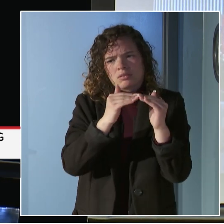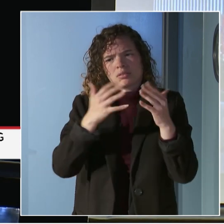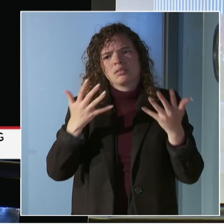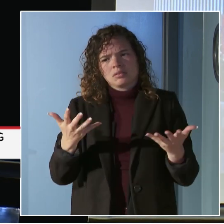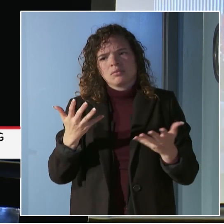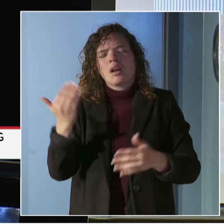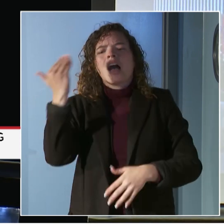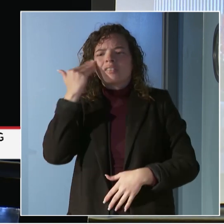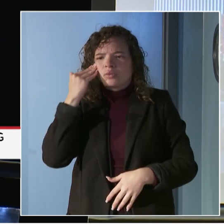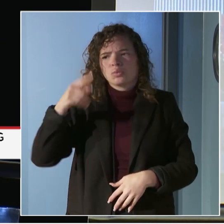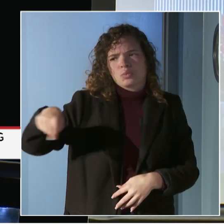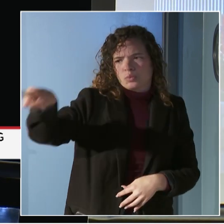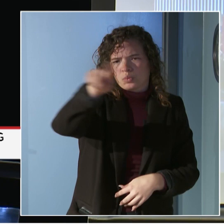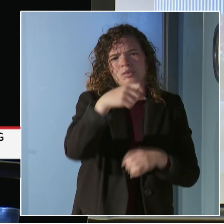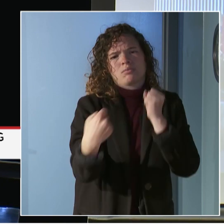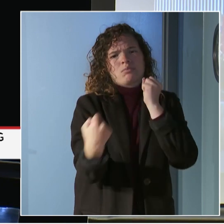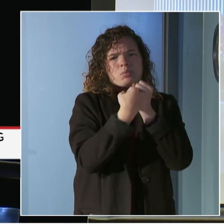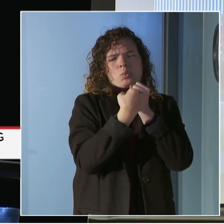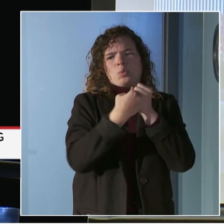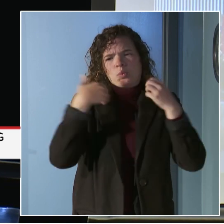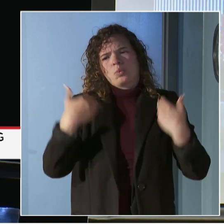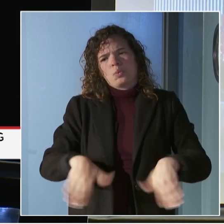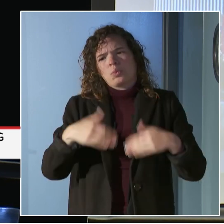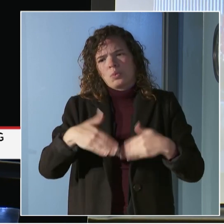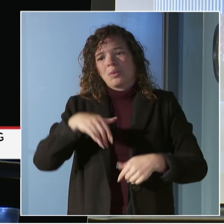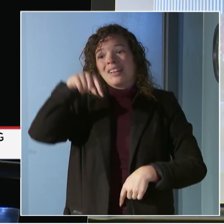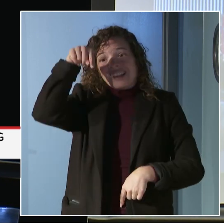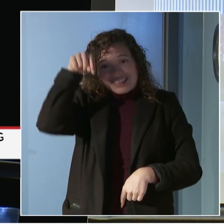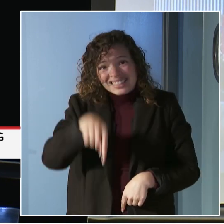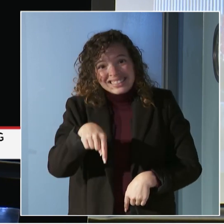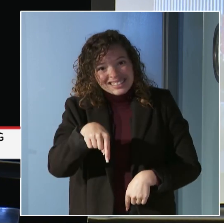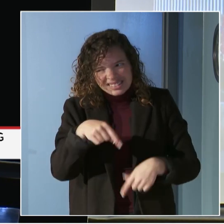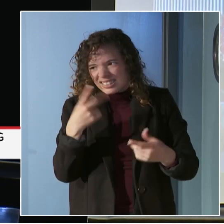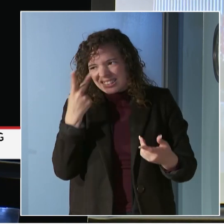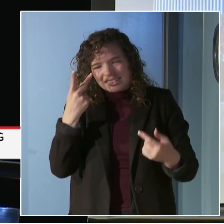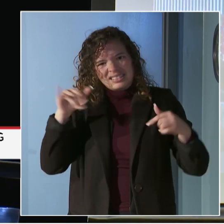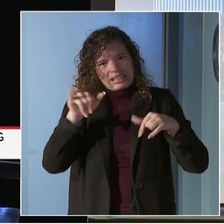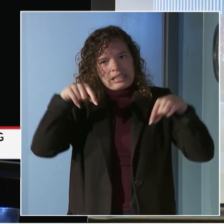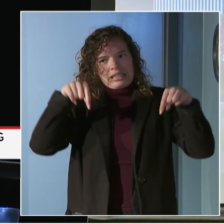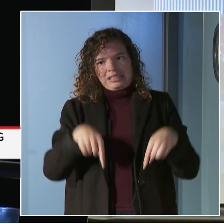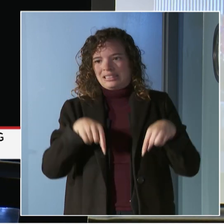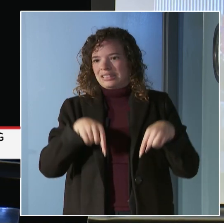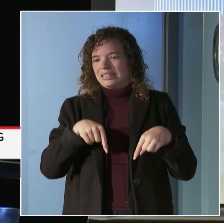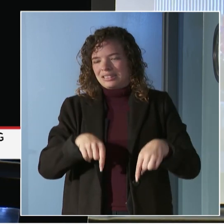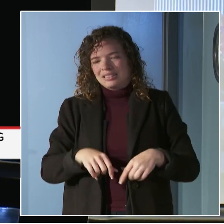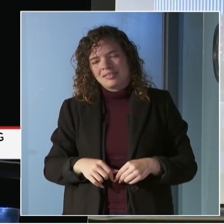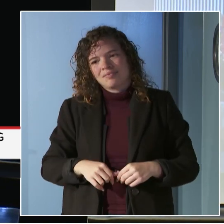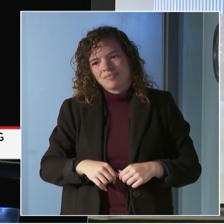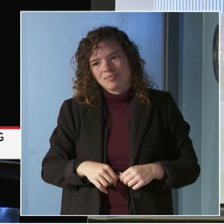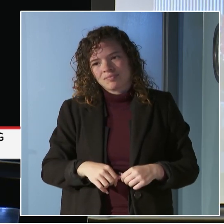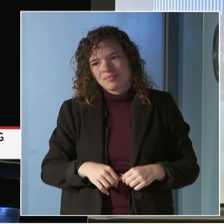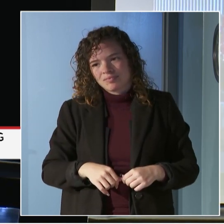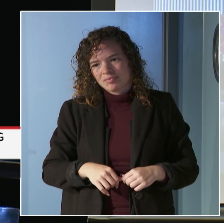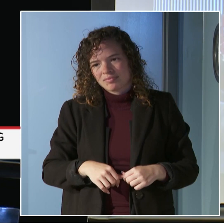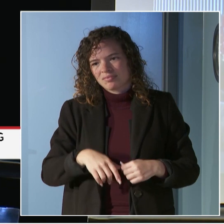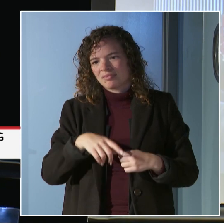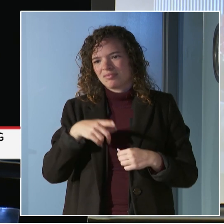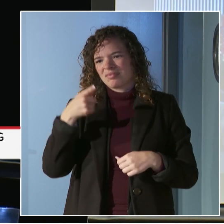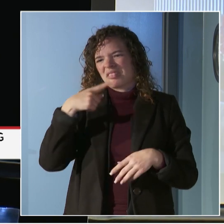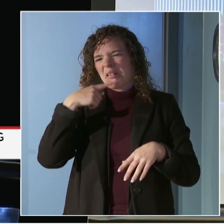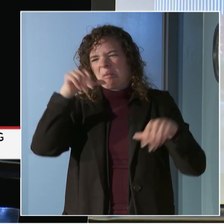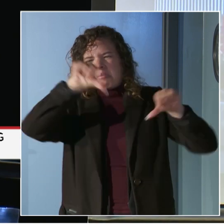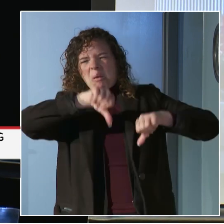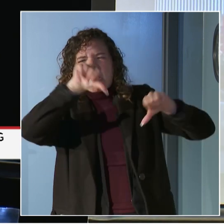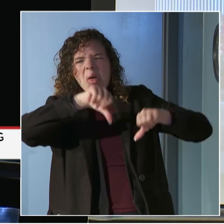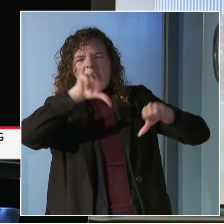it's projects like this one. I noticed that nobody jeered when a developer was introduced to